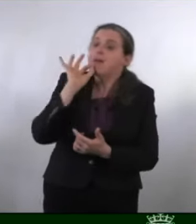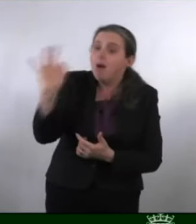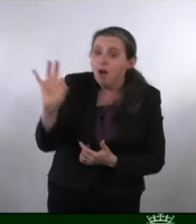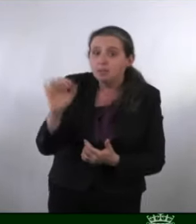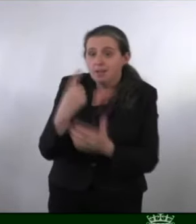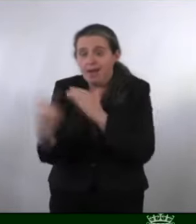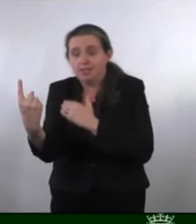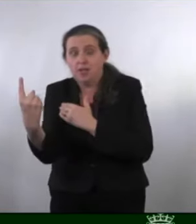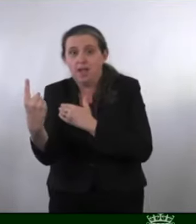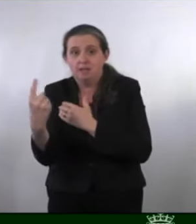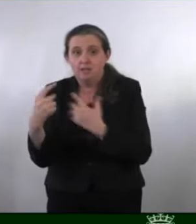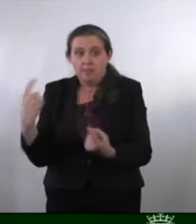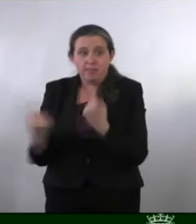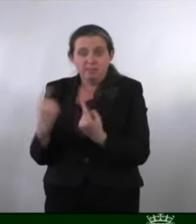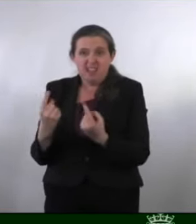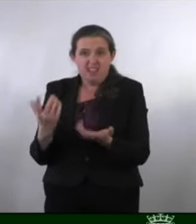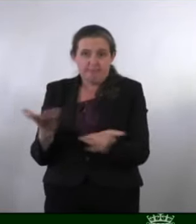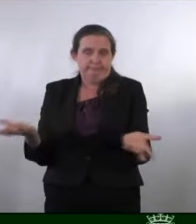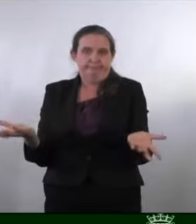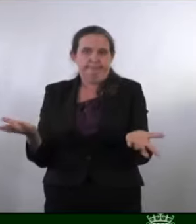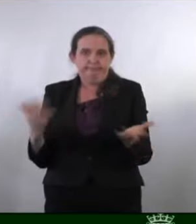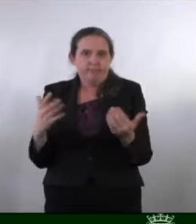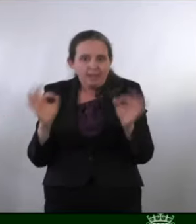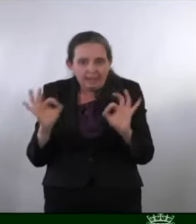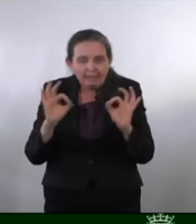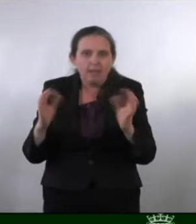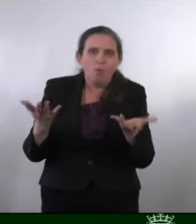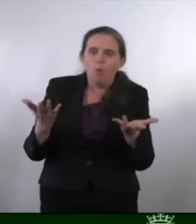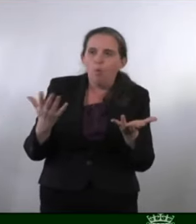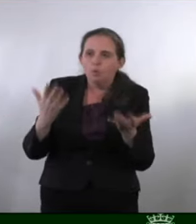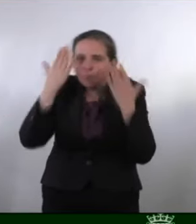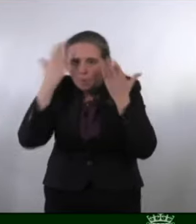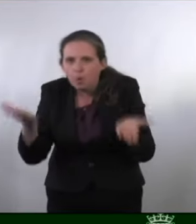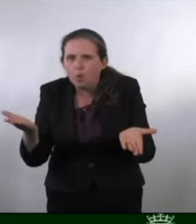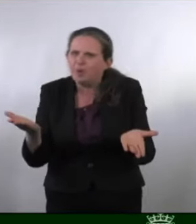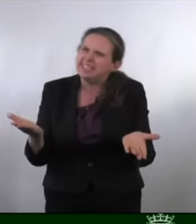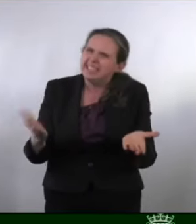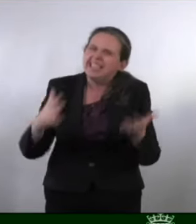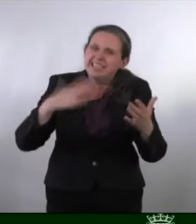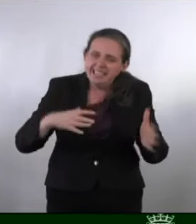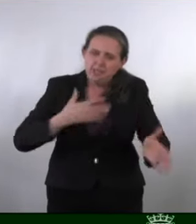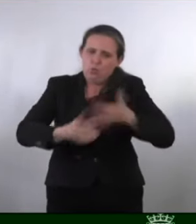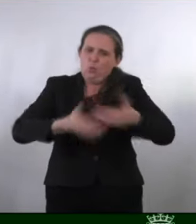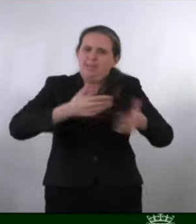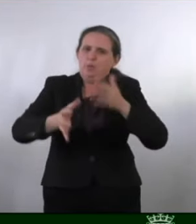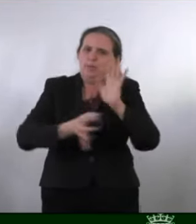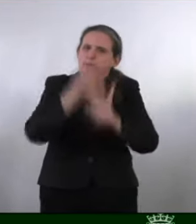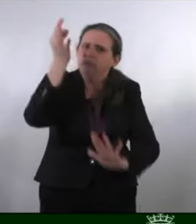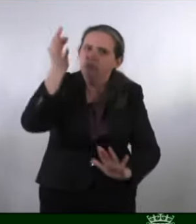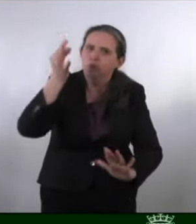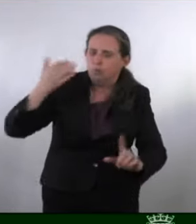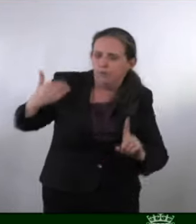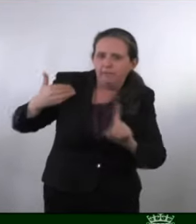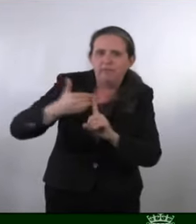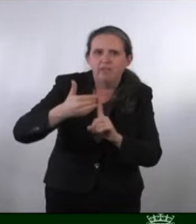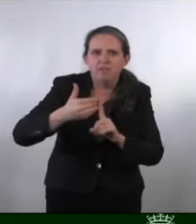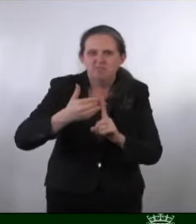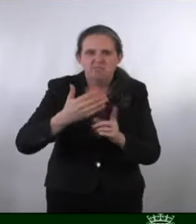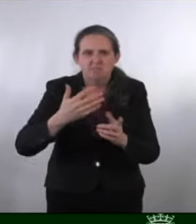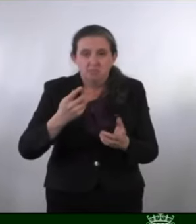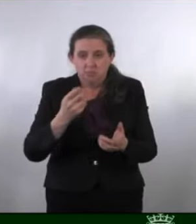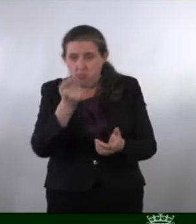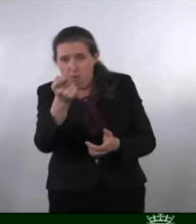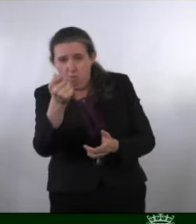we said to the Prime Minister this needed to be fixed in the period of the national lockdown, and it hasn't been. It's barely mentioned in the Prime